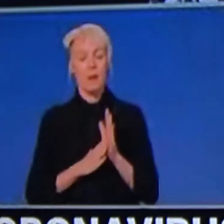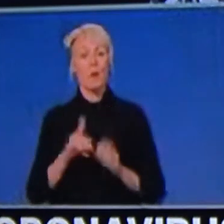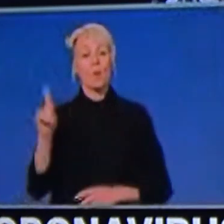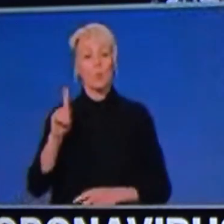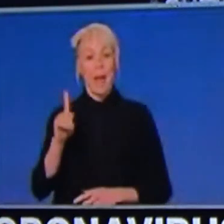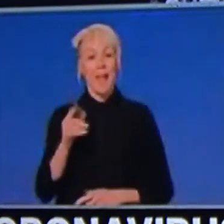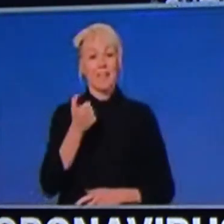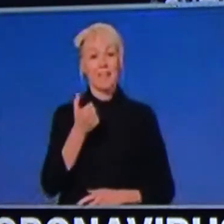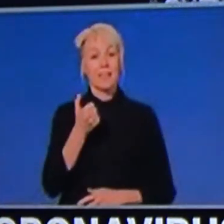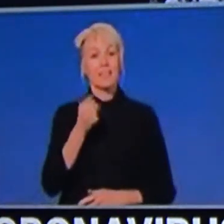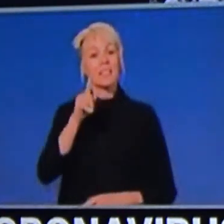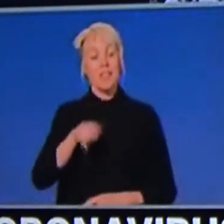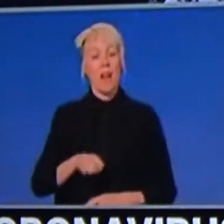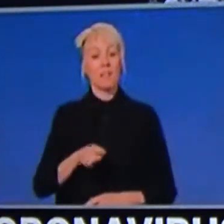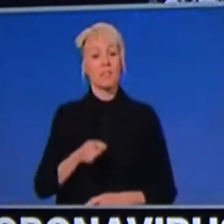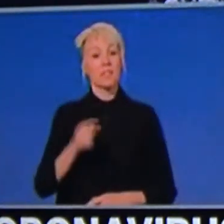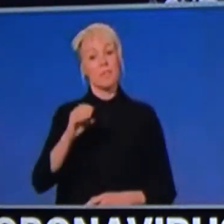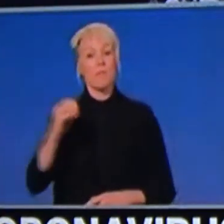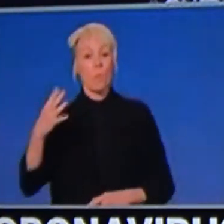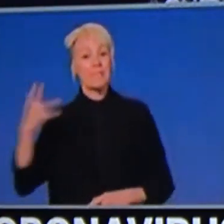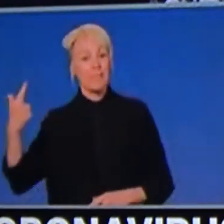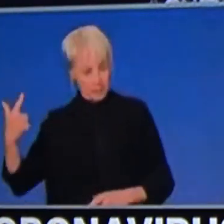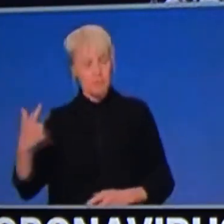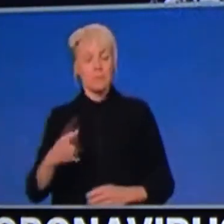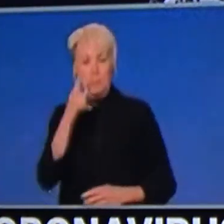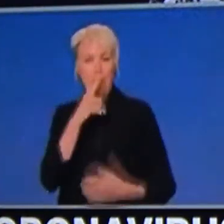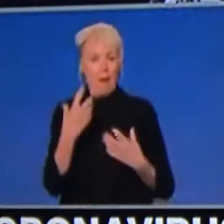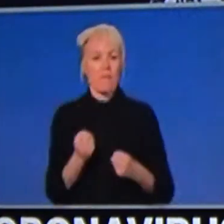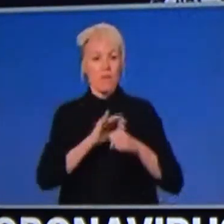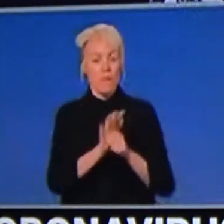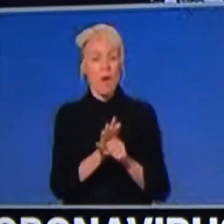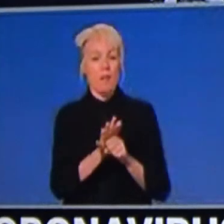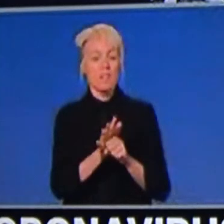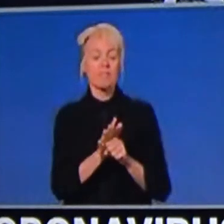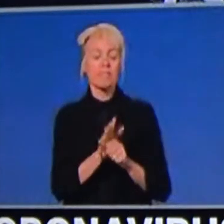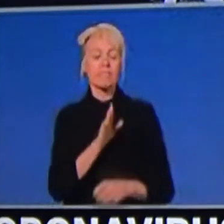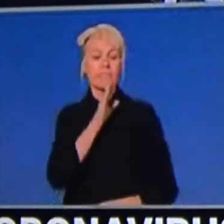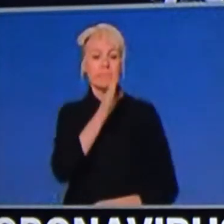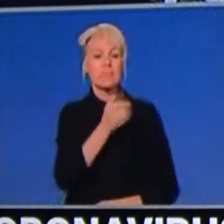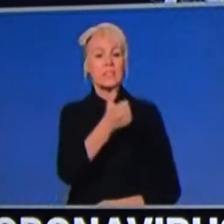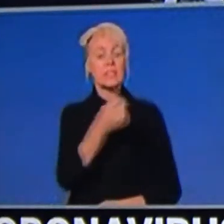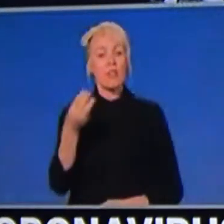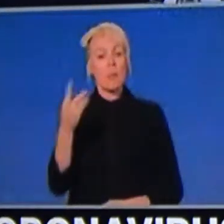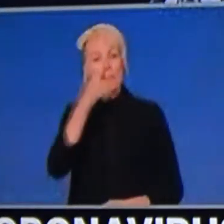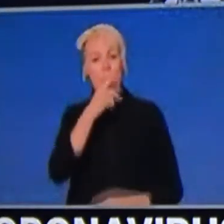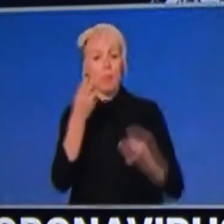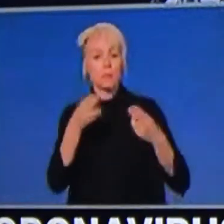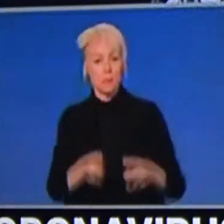6,457 cases. Unfortunately, 63 people have lost their lives due to